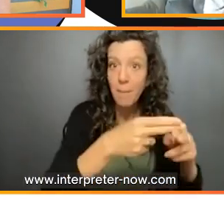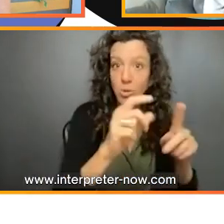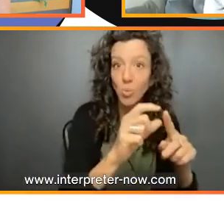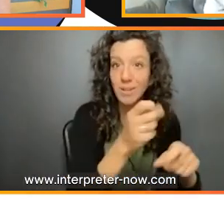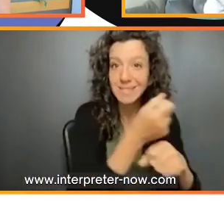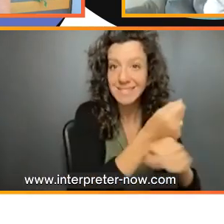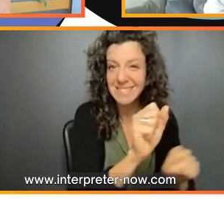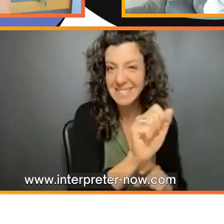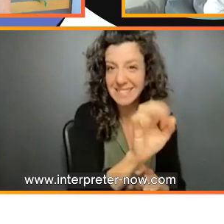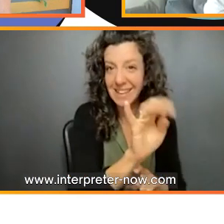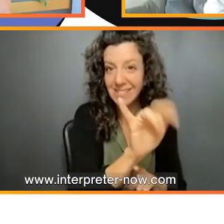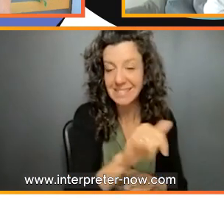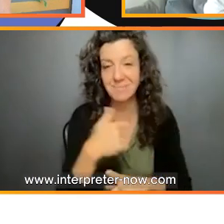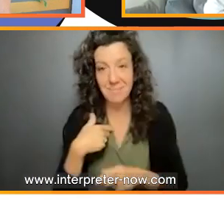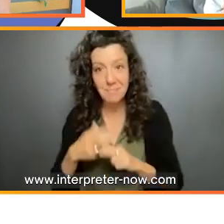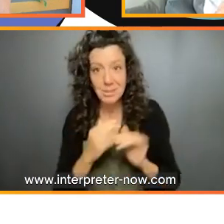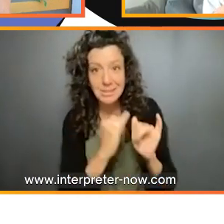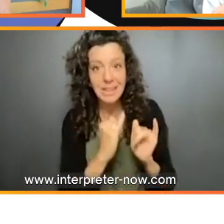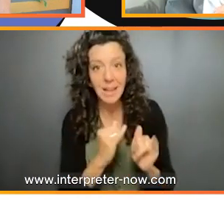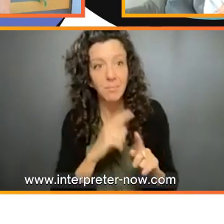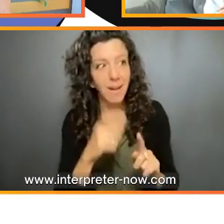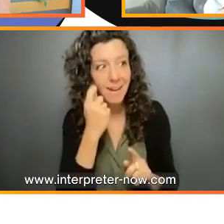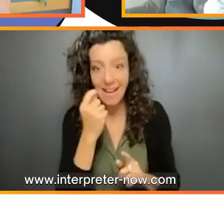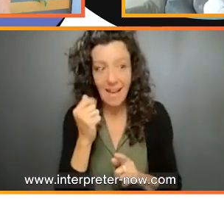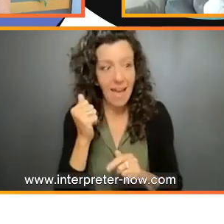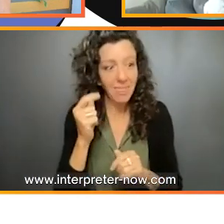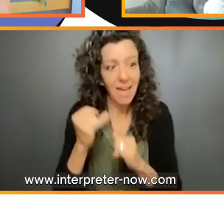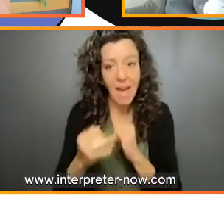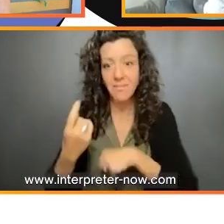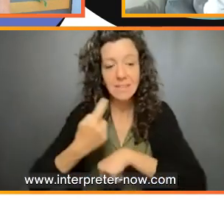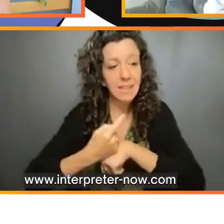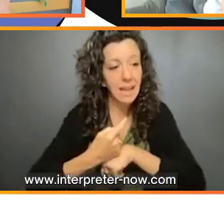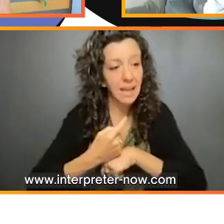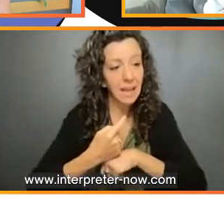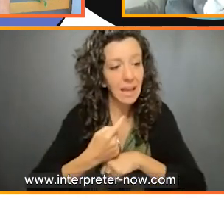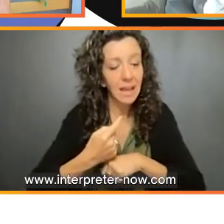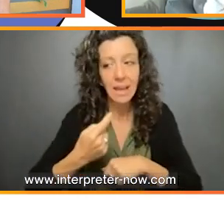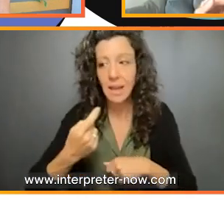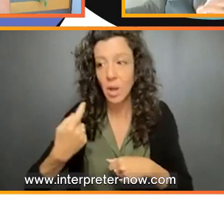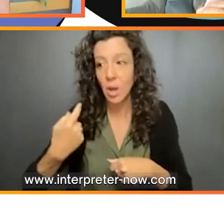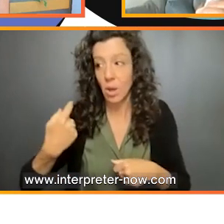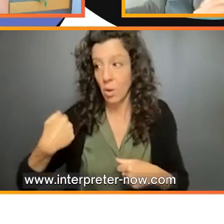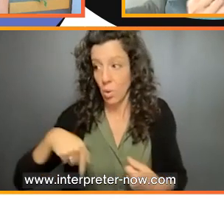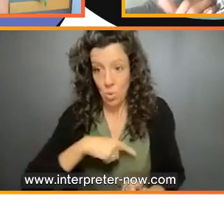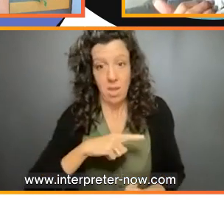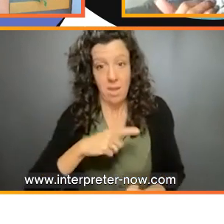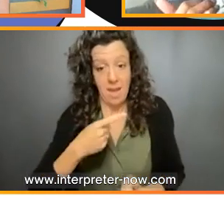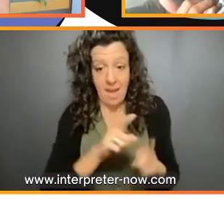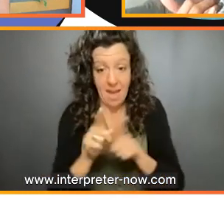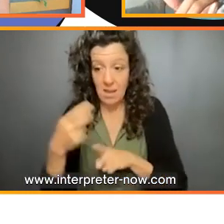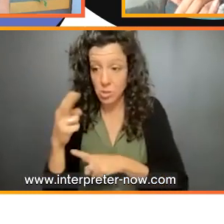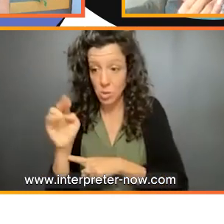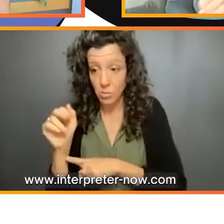here, you mentioned the word safety, I mentioned the word safety. At the end of the day, as human beings, we're